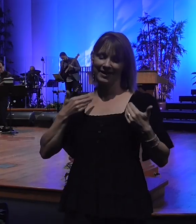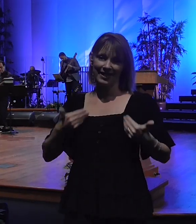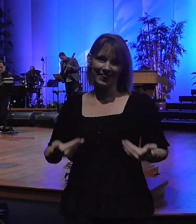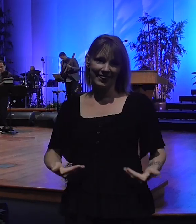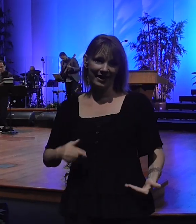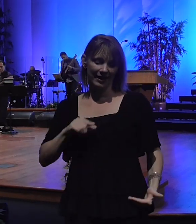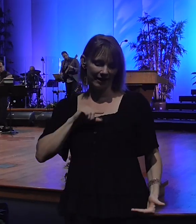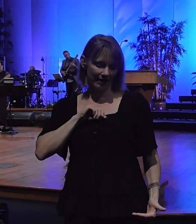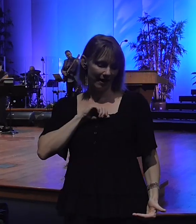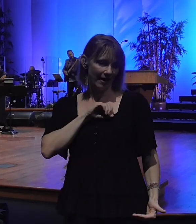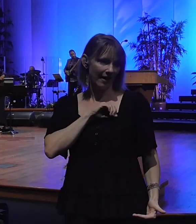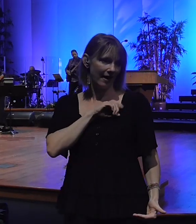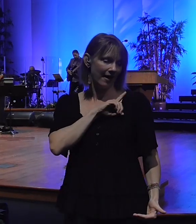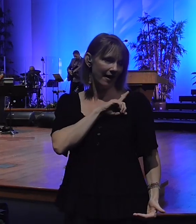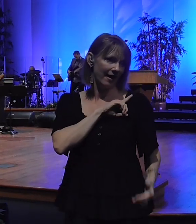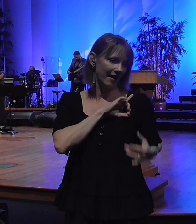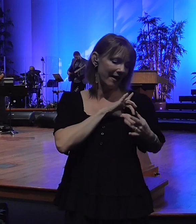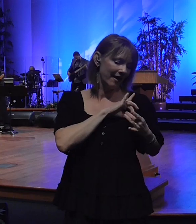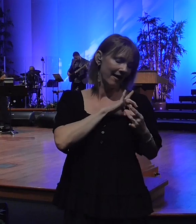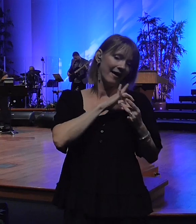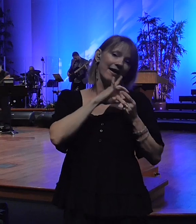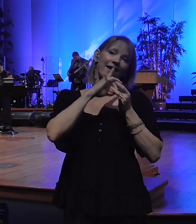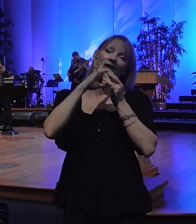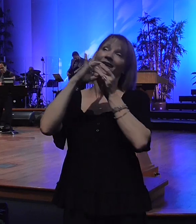in the clay.